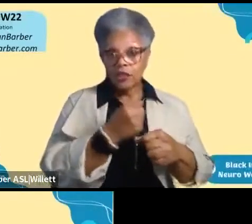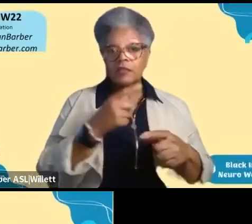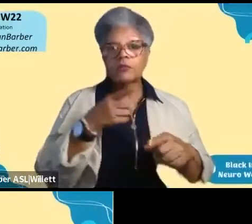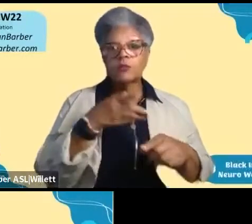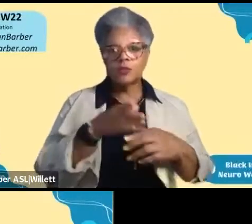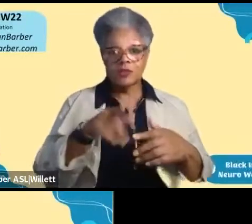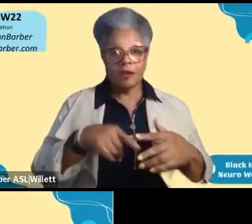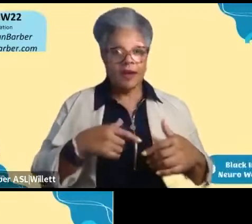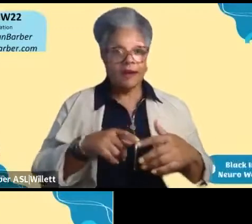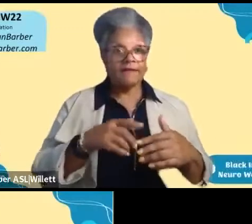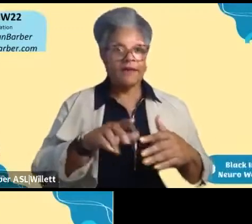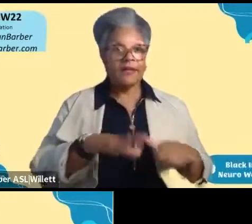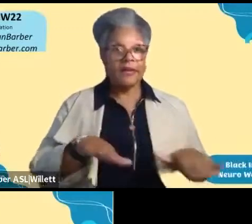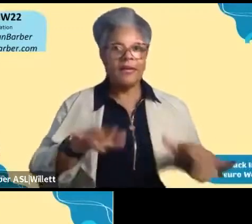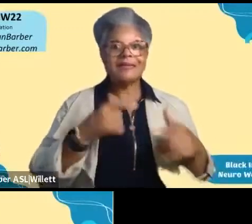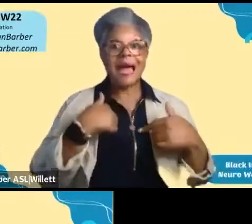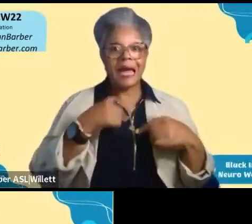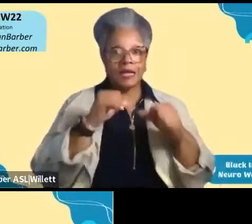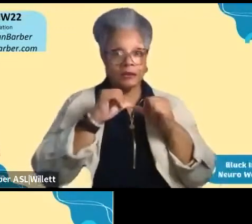So I continued